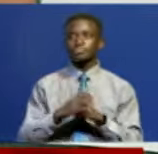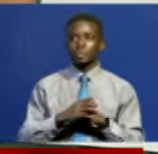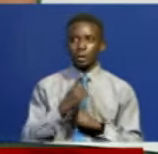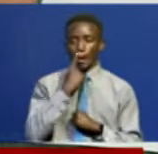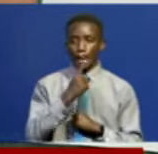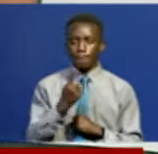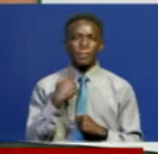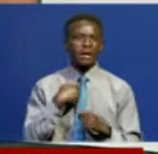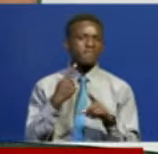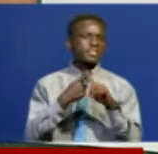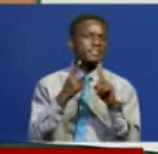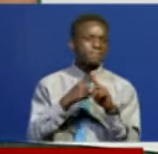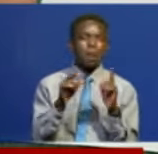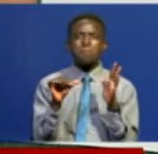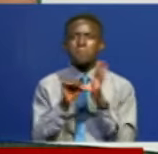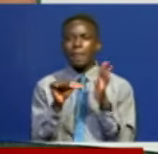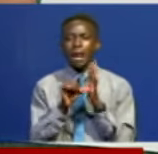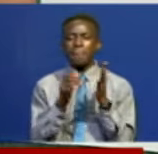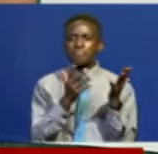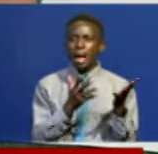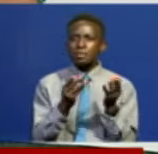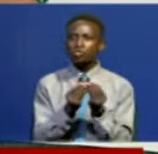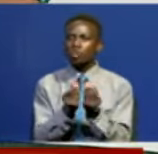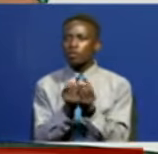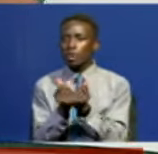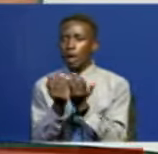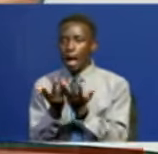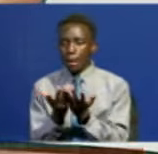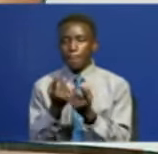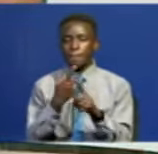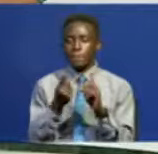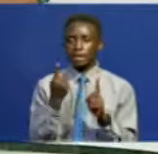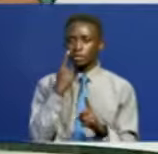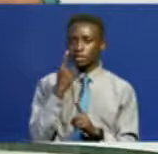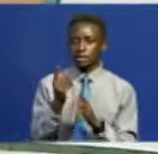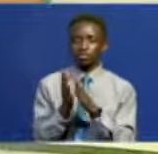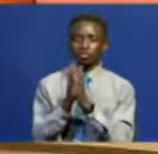pandemics. Here now is Joy Joan to take us through.